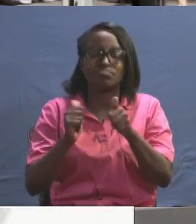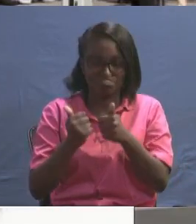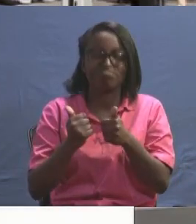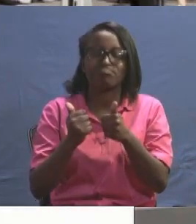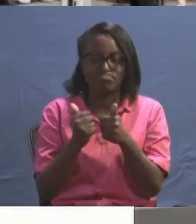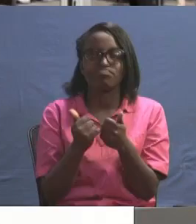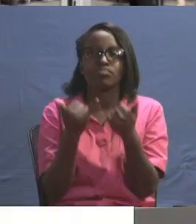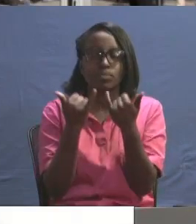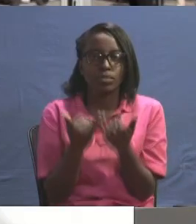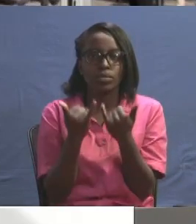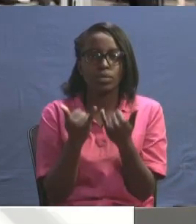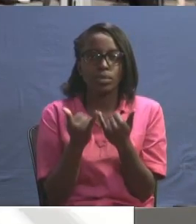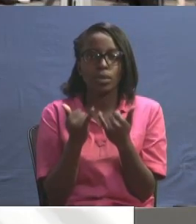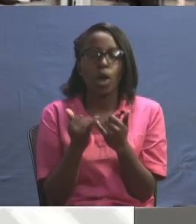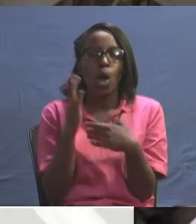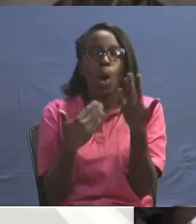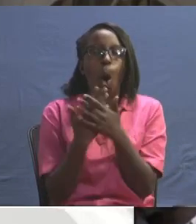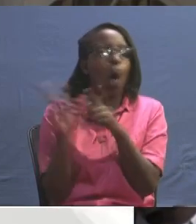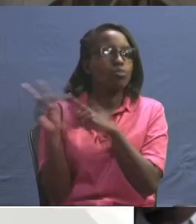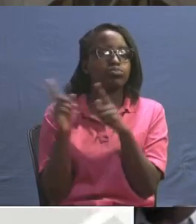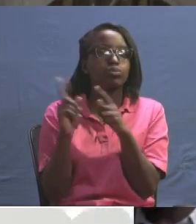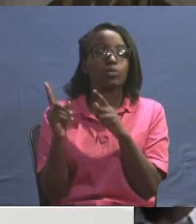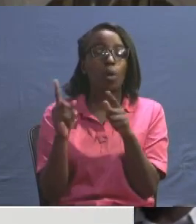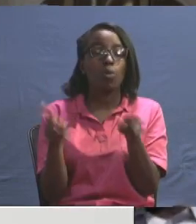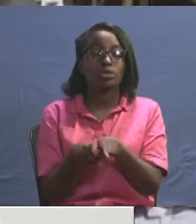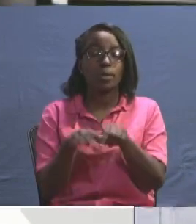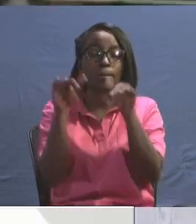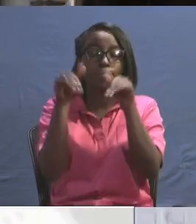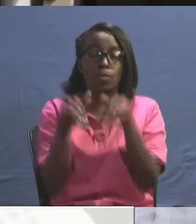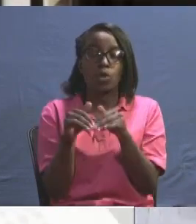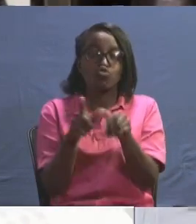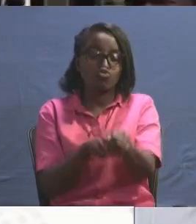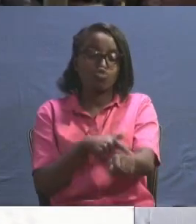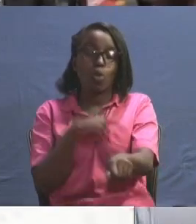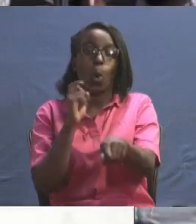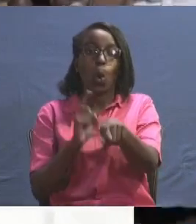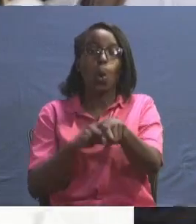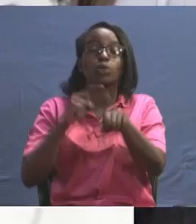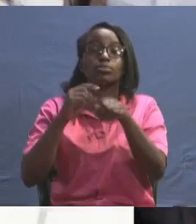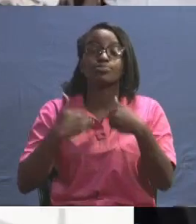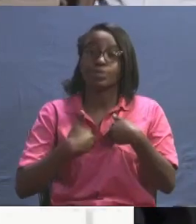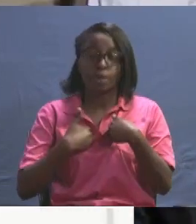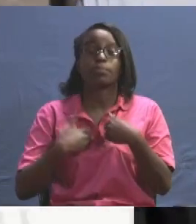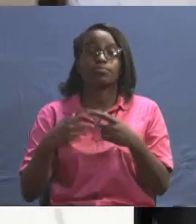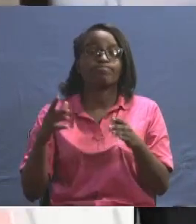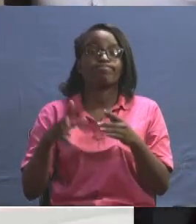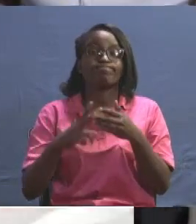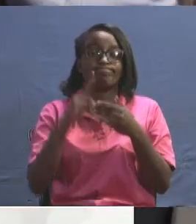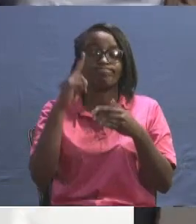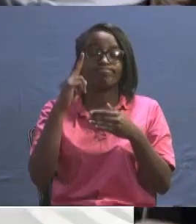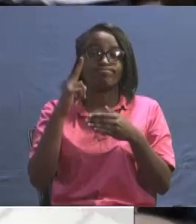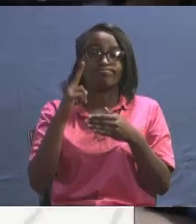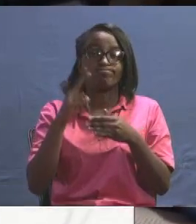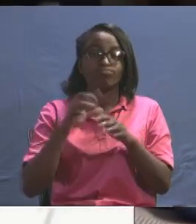a reprieve for travelers who are forced to wait for long hours and some forced to cancel their flight. Ahuma Evans